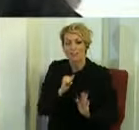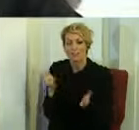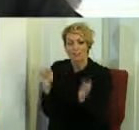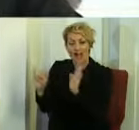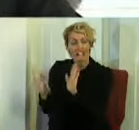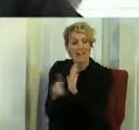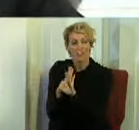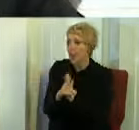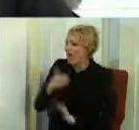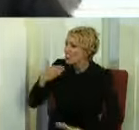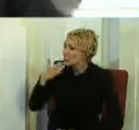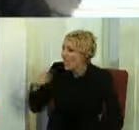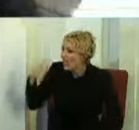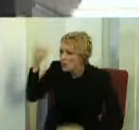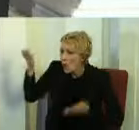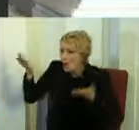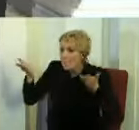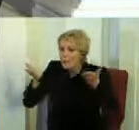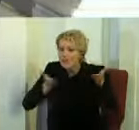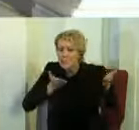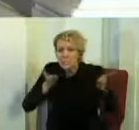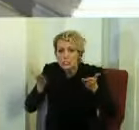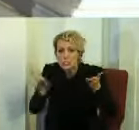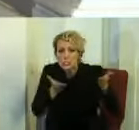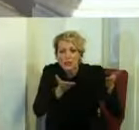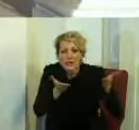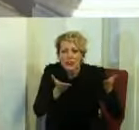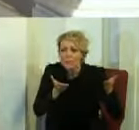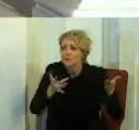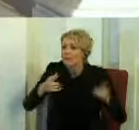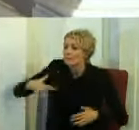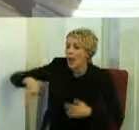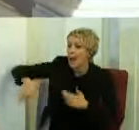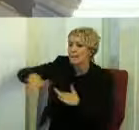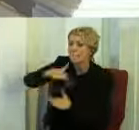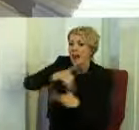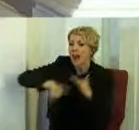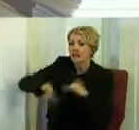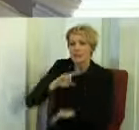say thank you for your ministry amongst us.